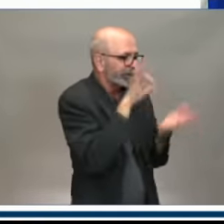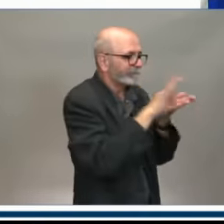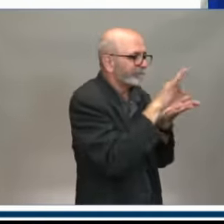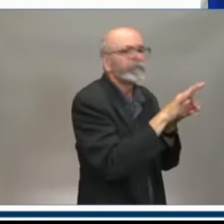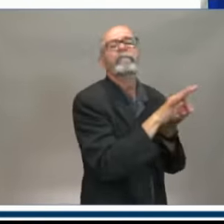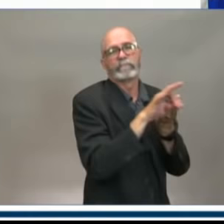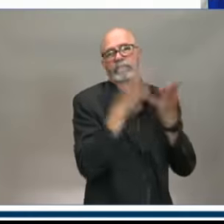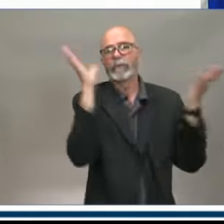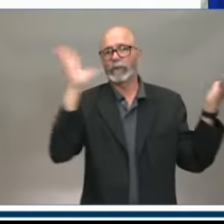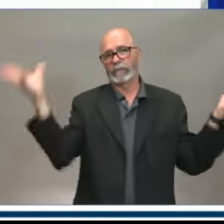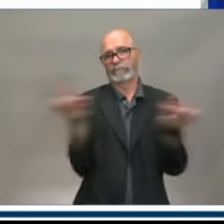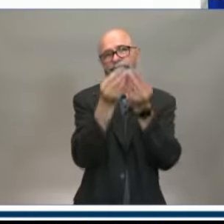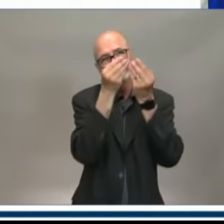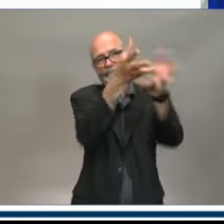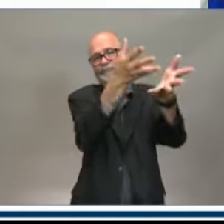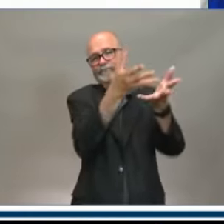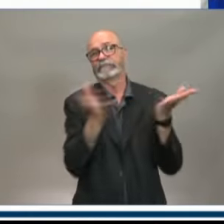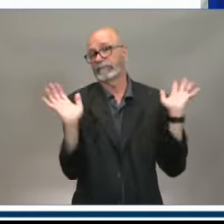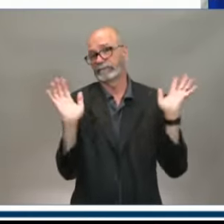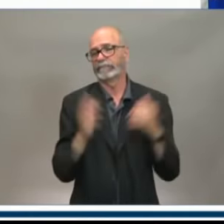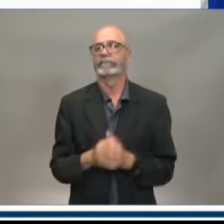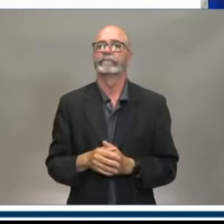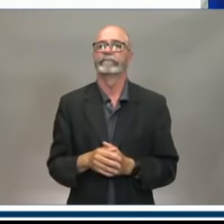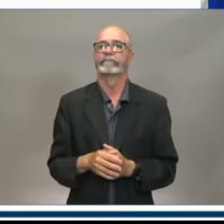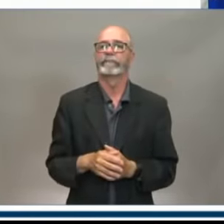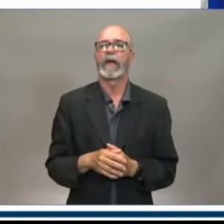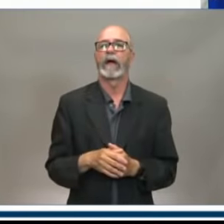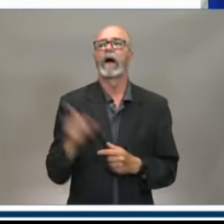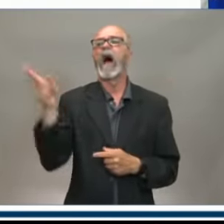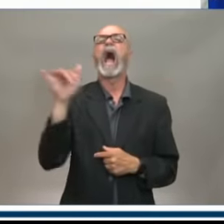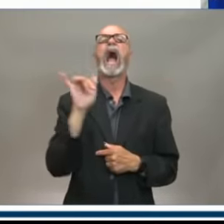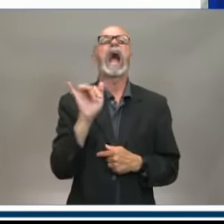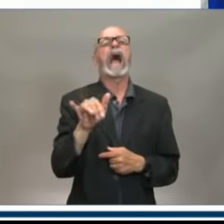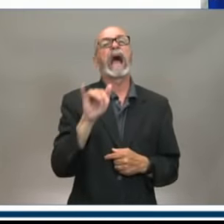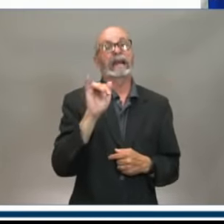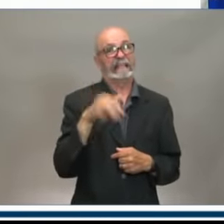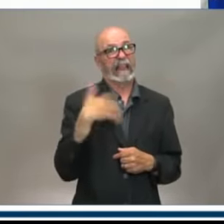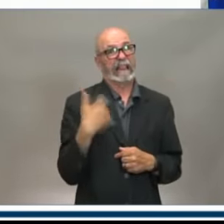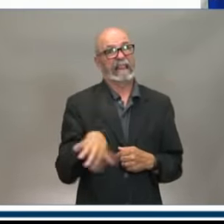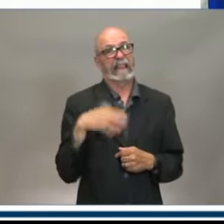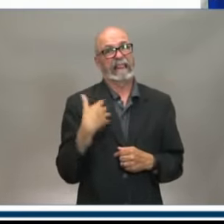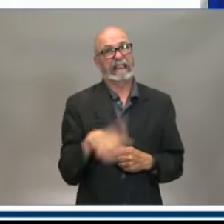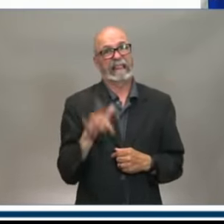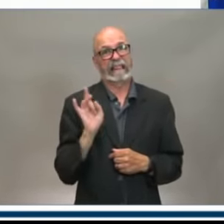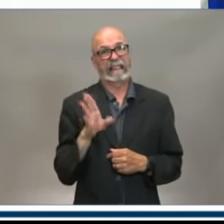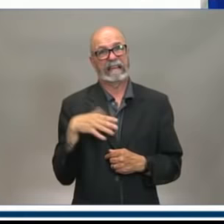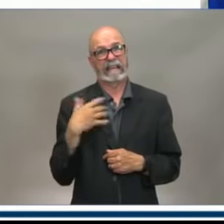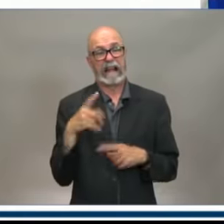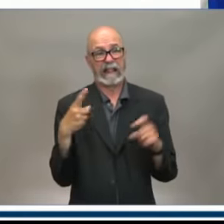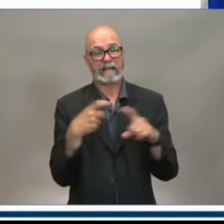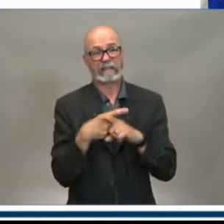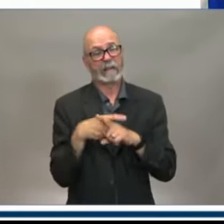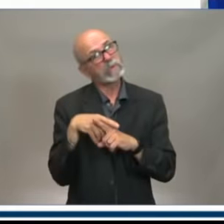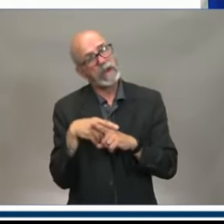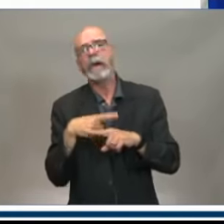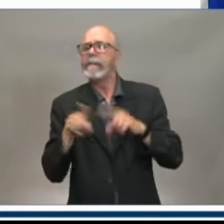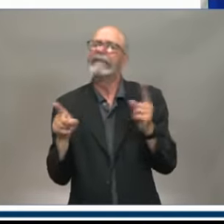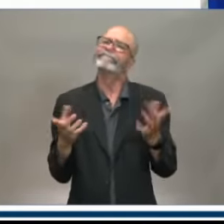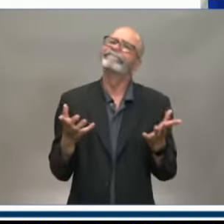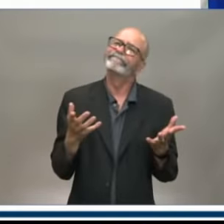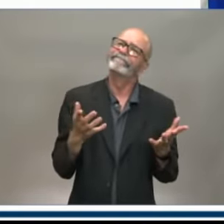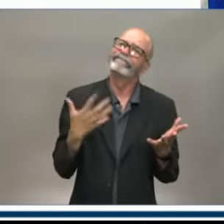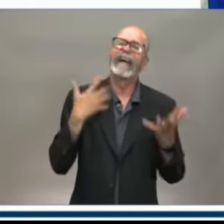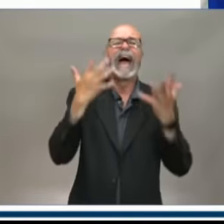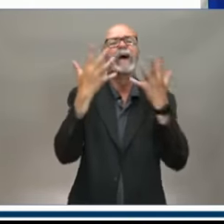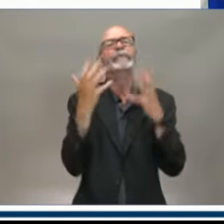talk dreams. What would it take to get all those systems or all those statistics more current? I suggest that